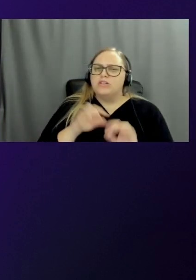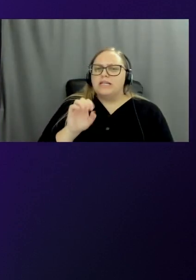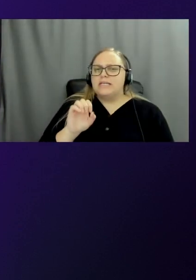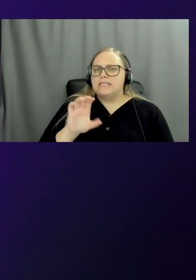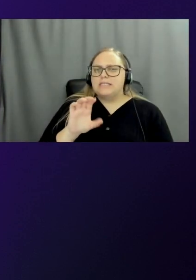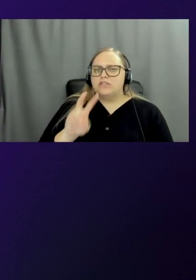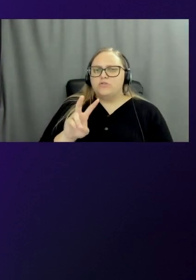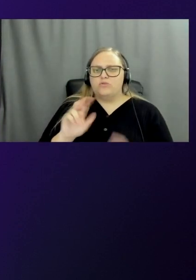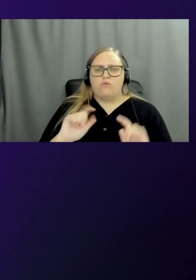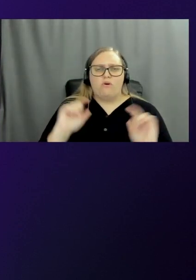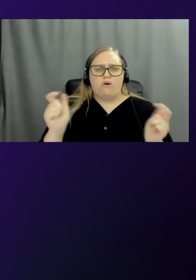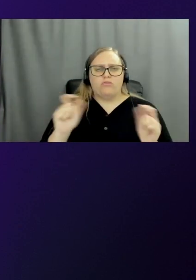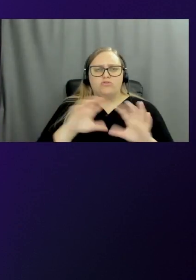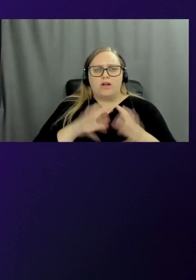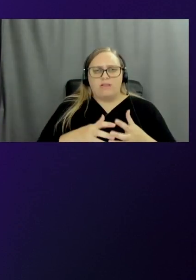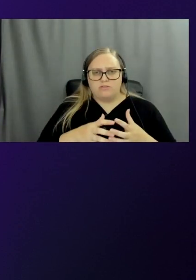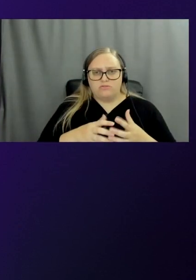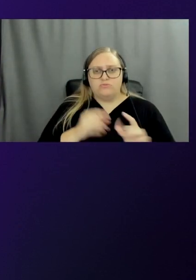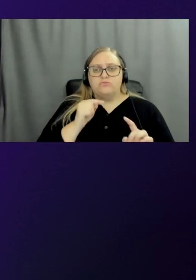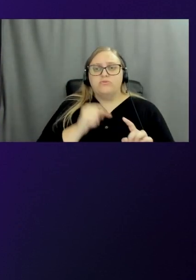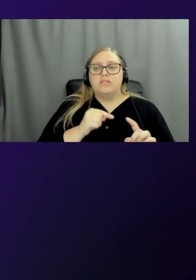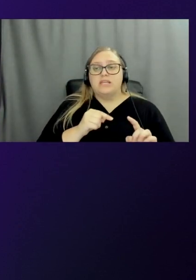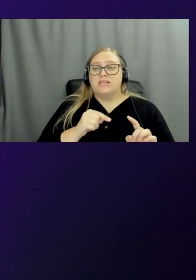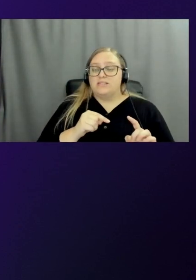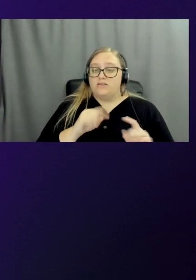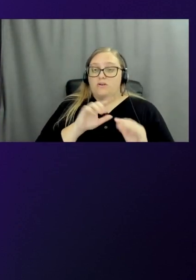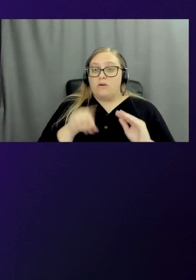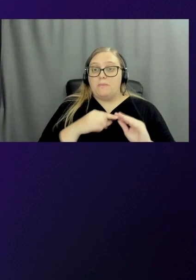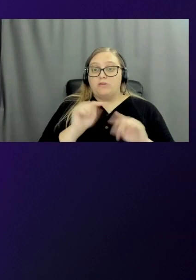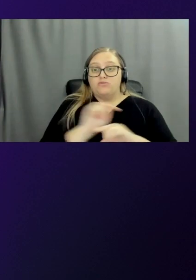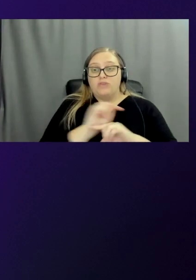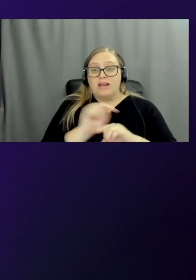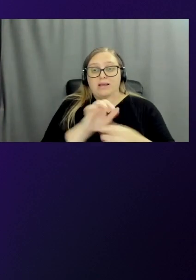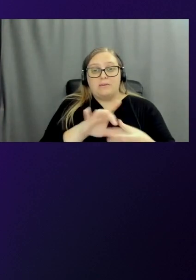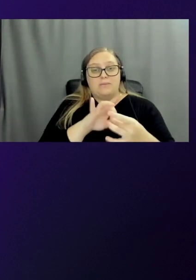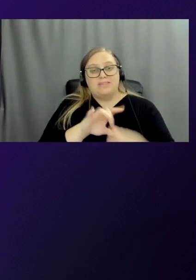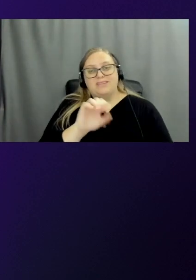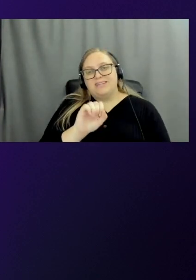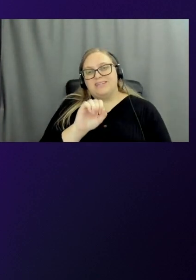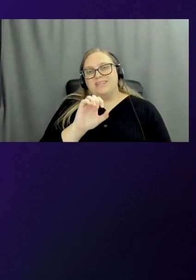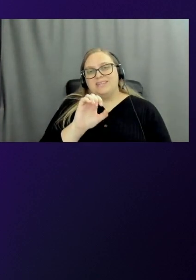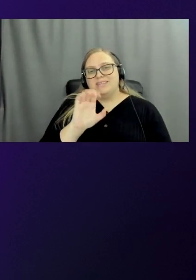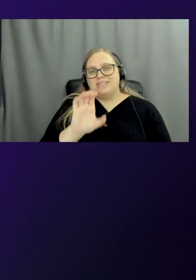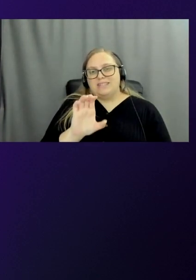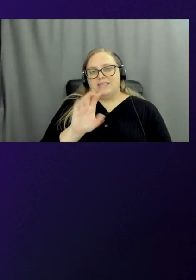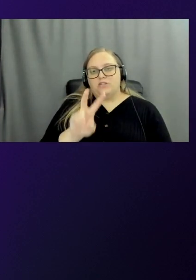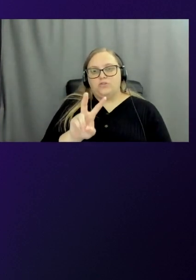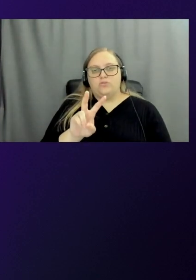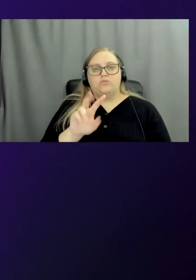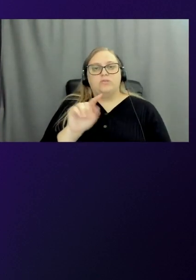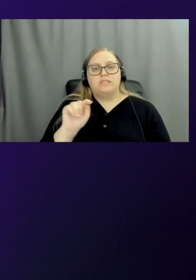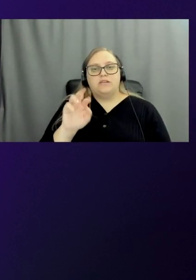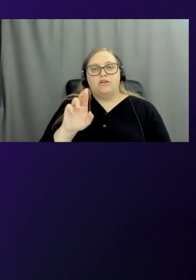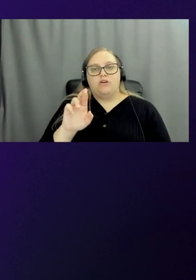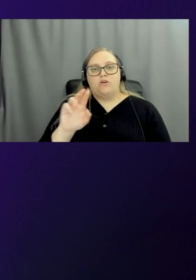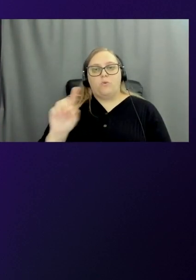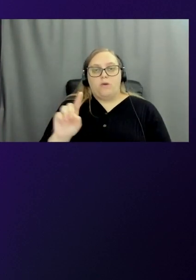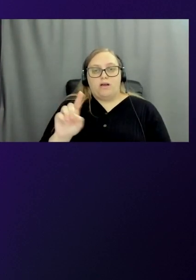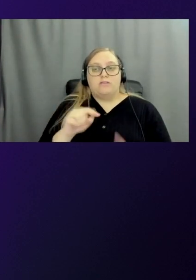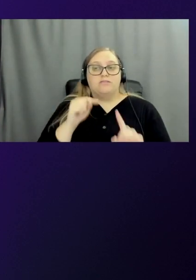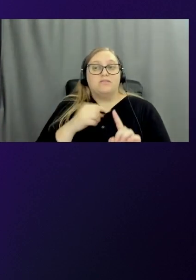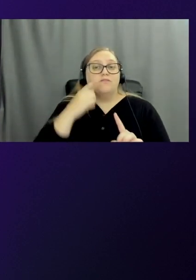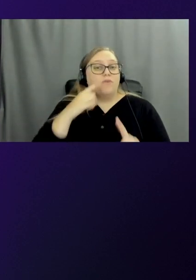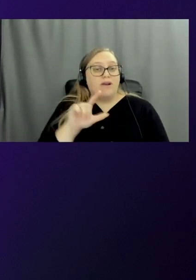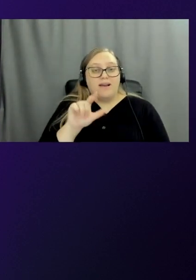clusters, and these are ultra clusters of Trainium-based EC2 TRN1 instances that have been purpose-built for LLM